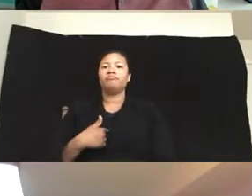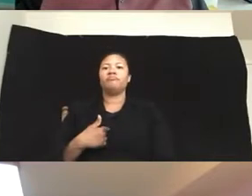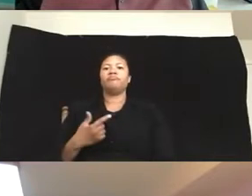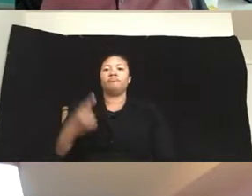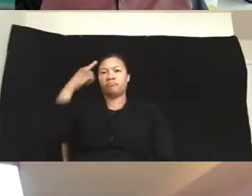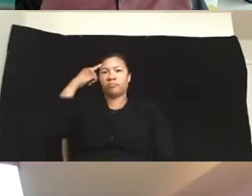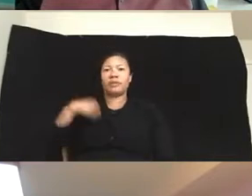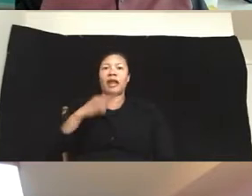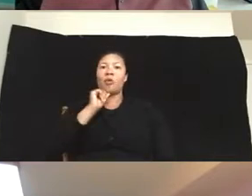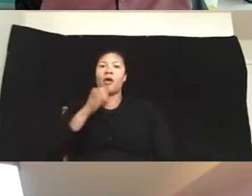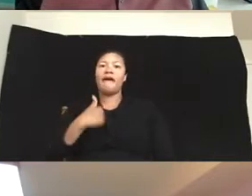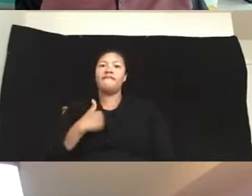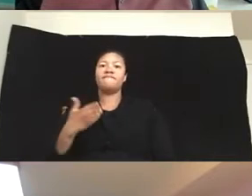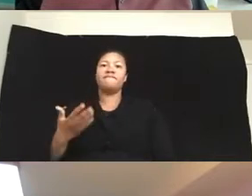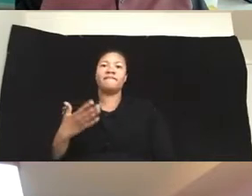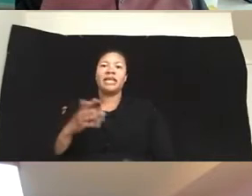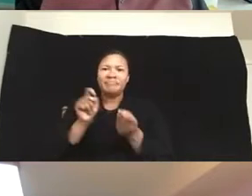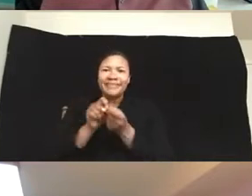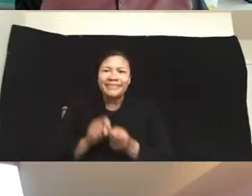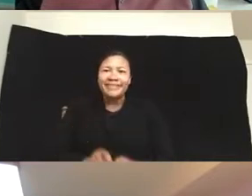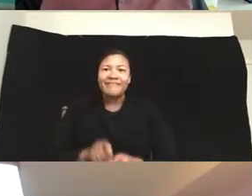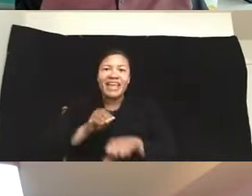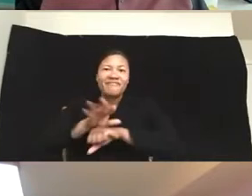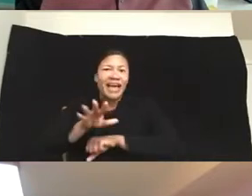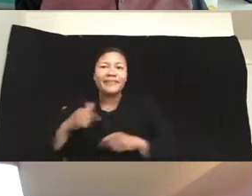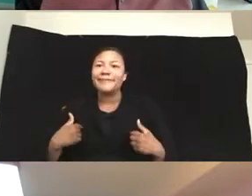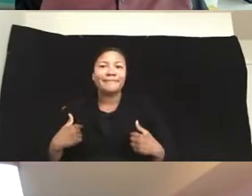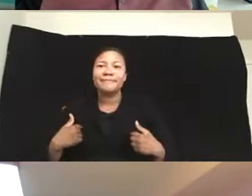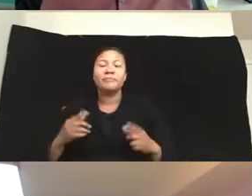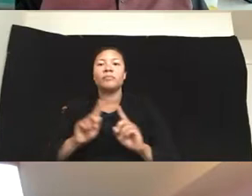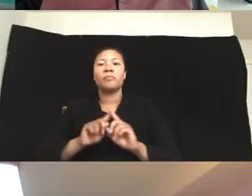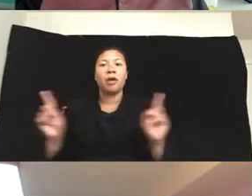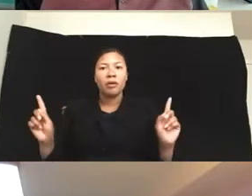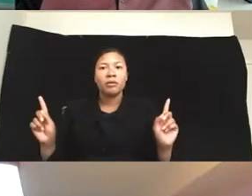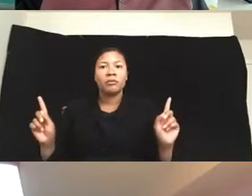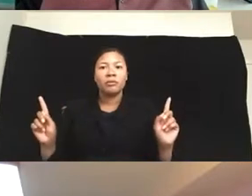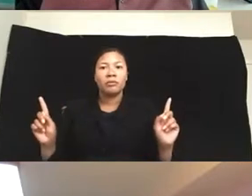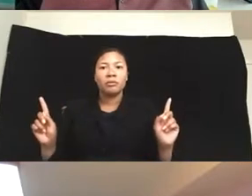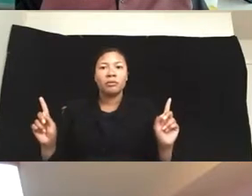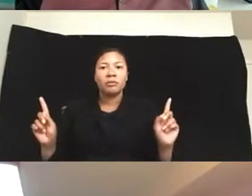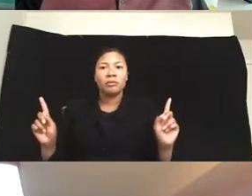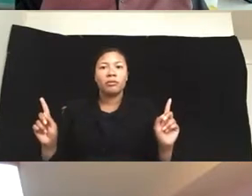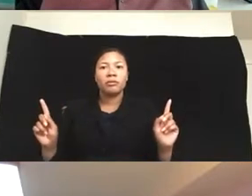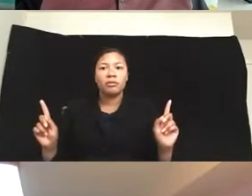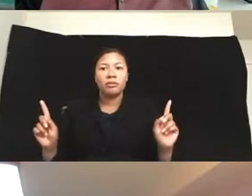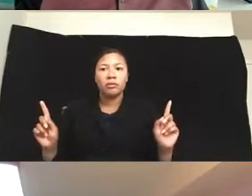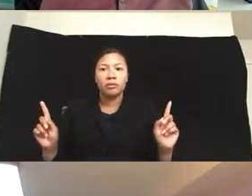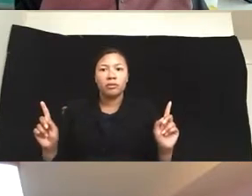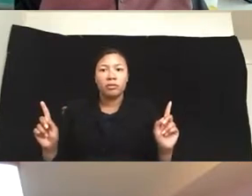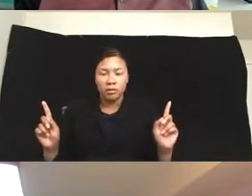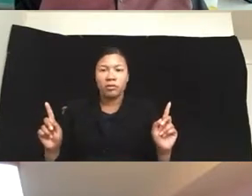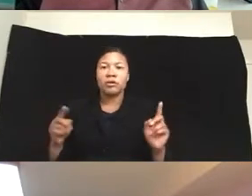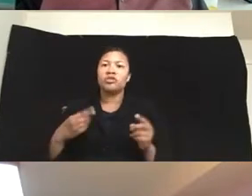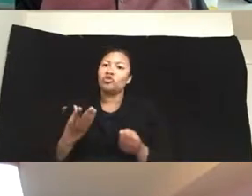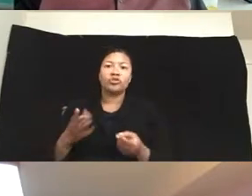I don't have the specific advice on that, but just to bring it in as you live it, to write